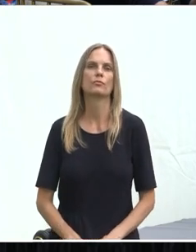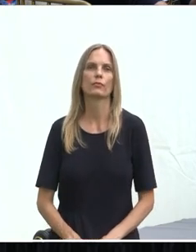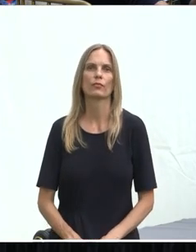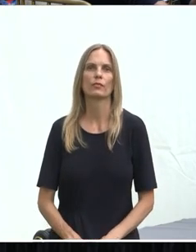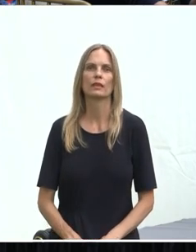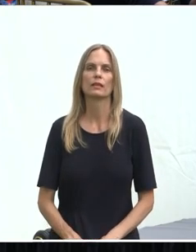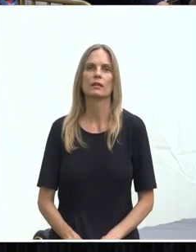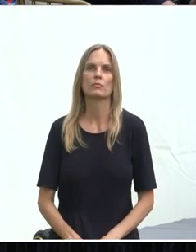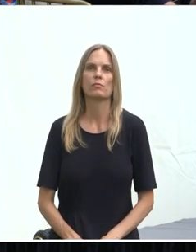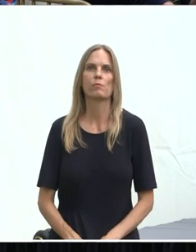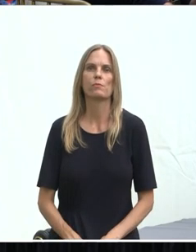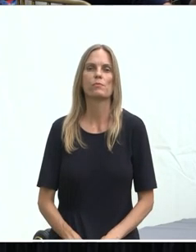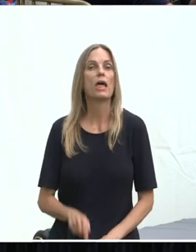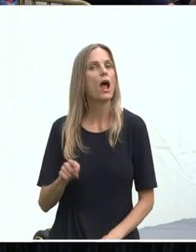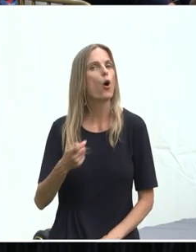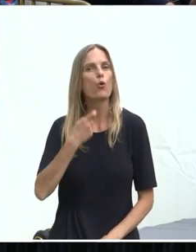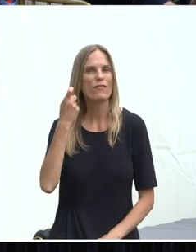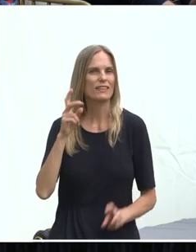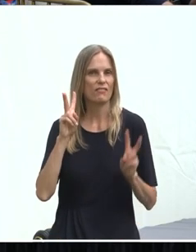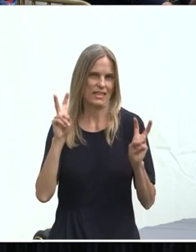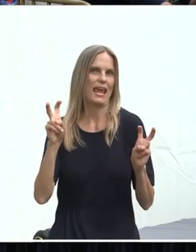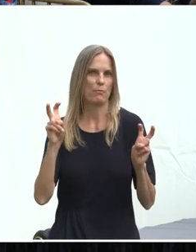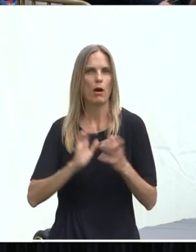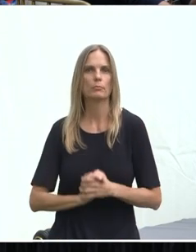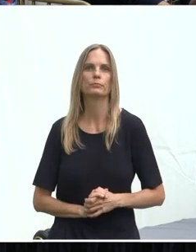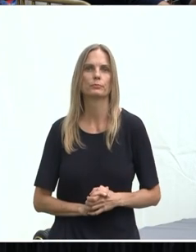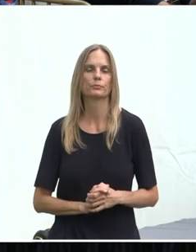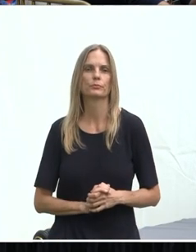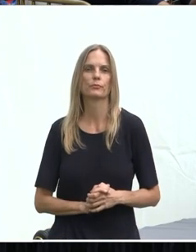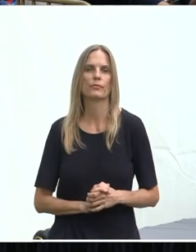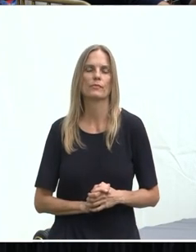This is an interesting topic, and I think